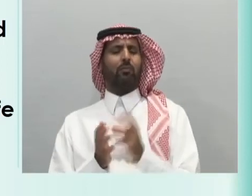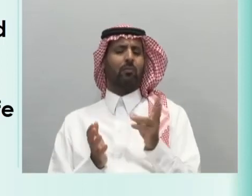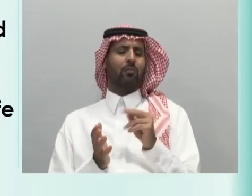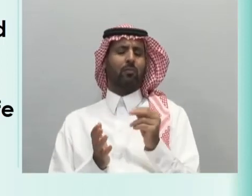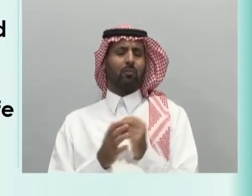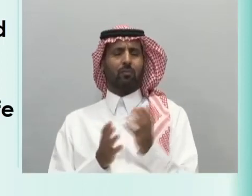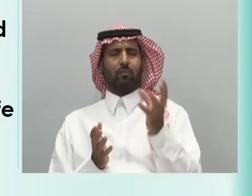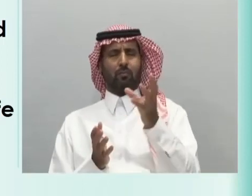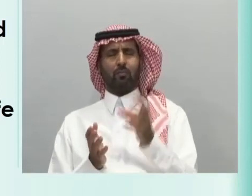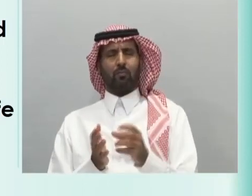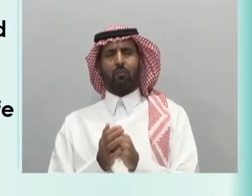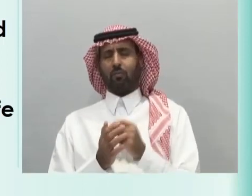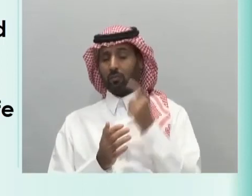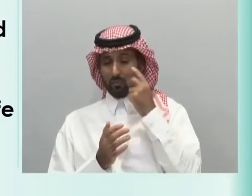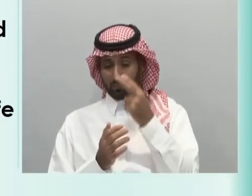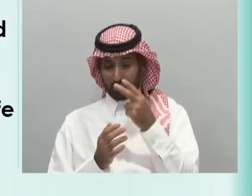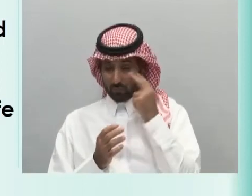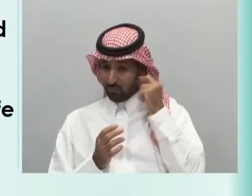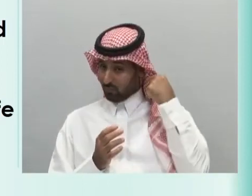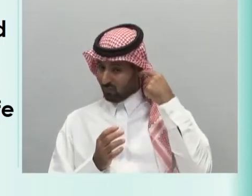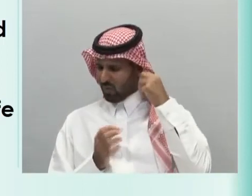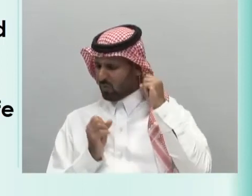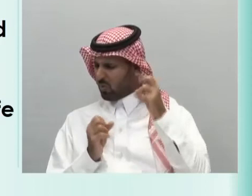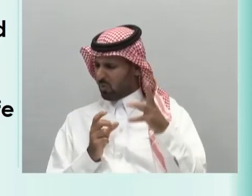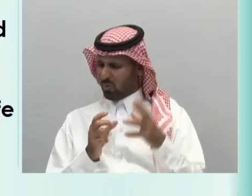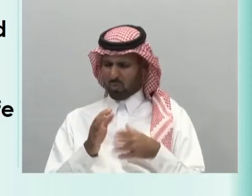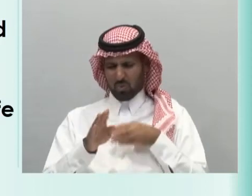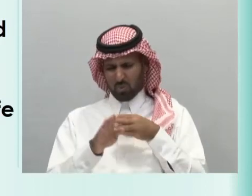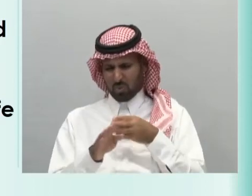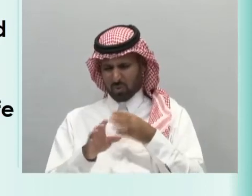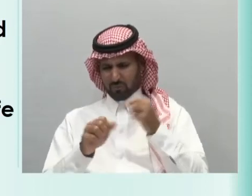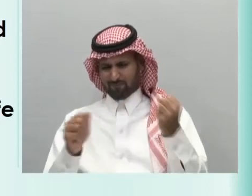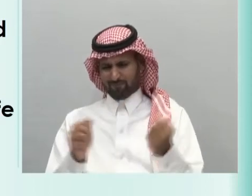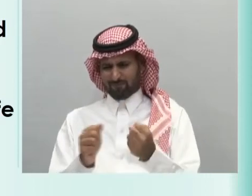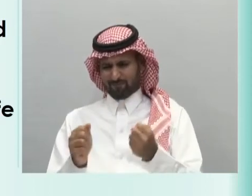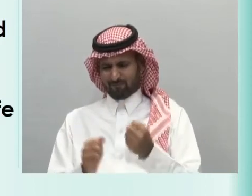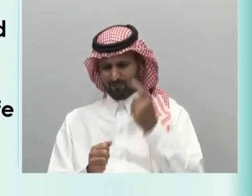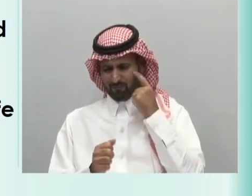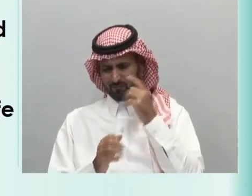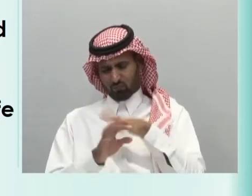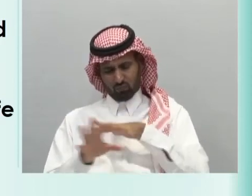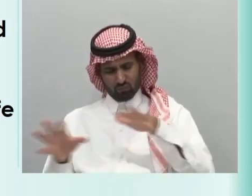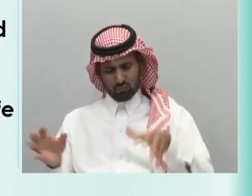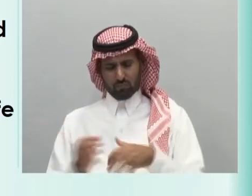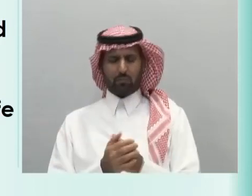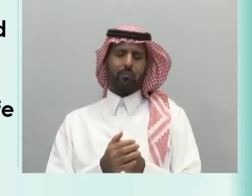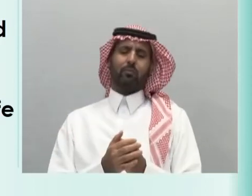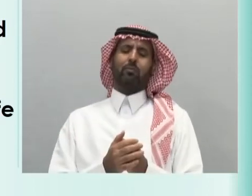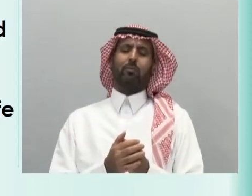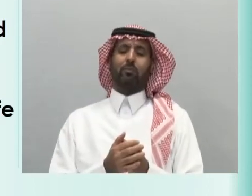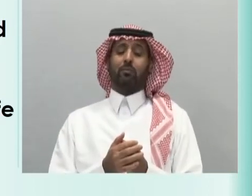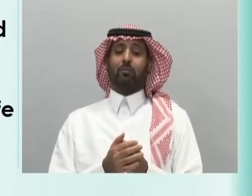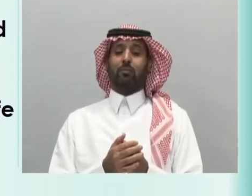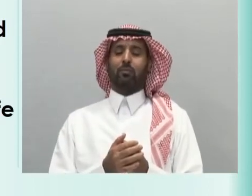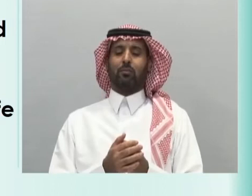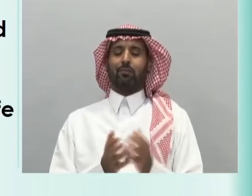adverb. By the noise and traffic, it is going to be away from traffic so that it will not disturb the residents